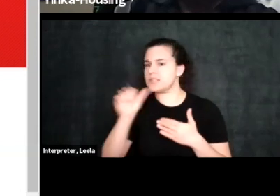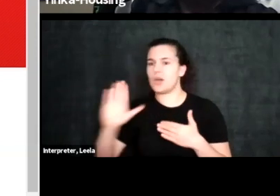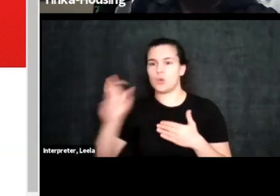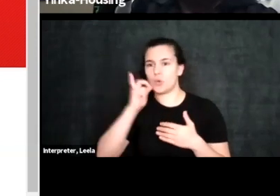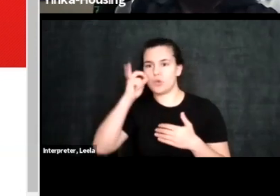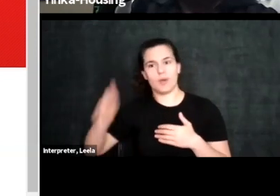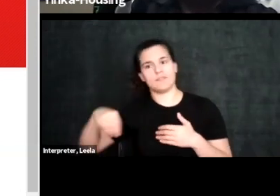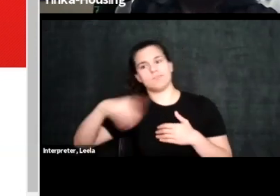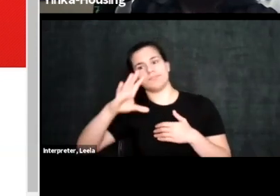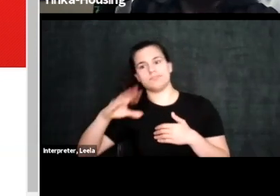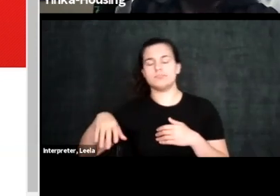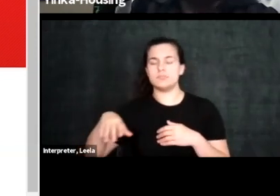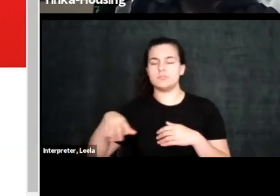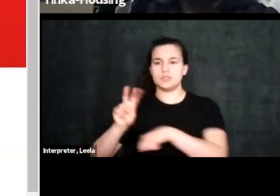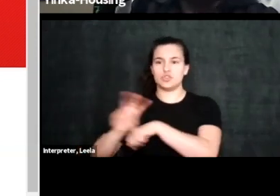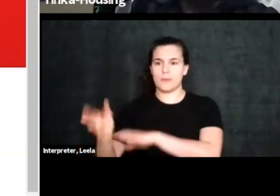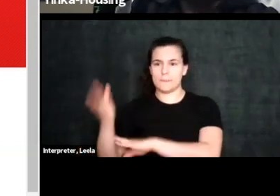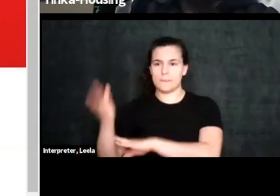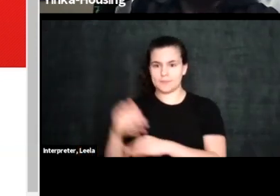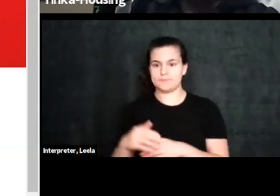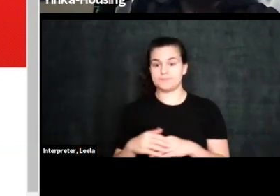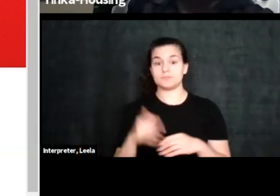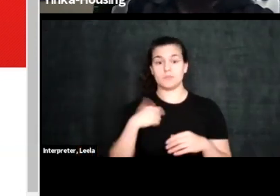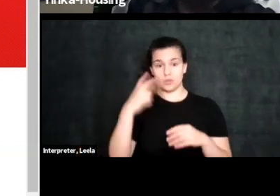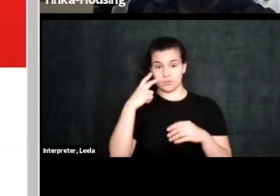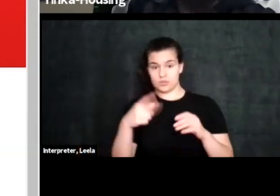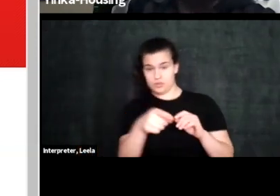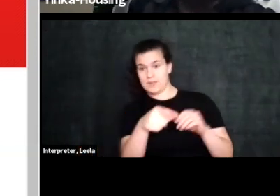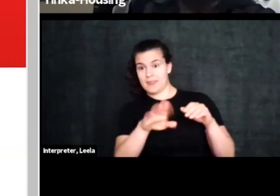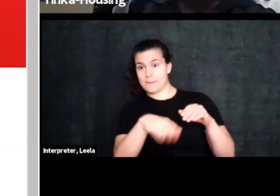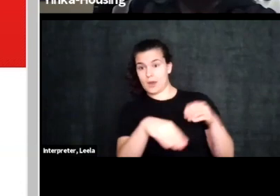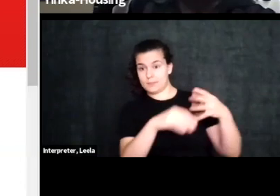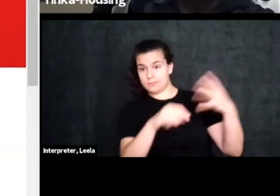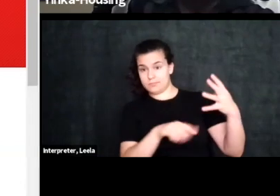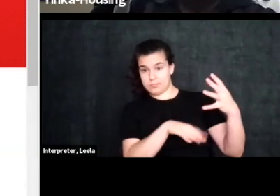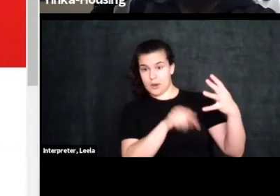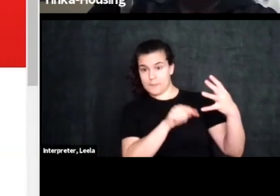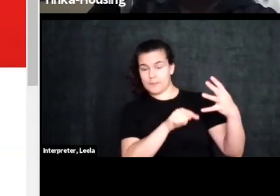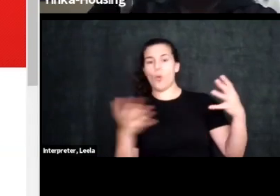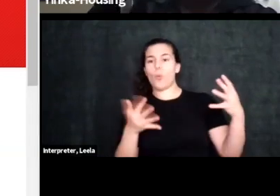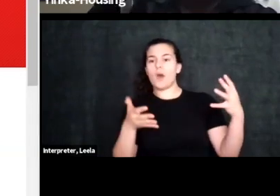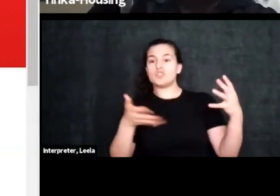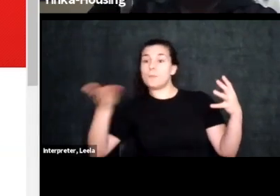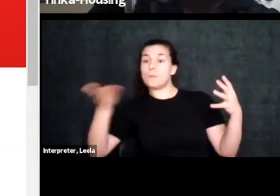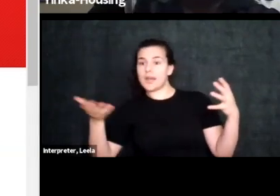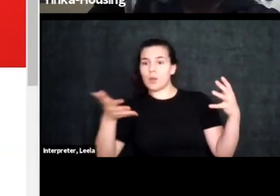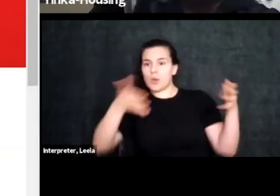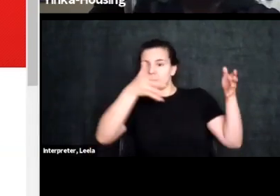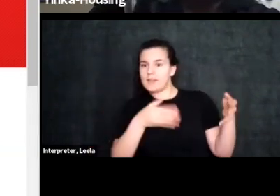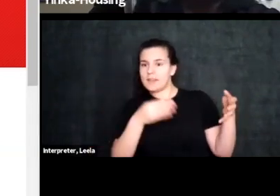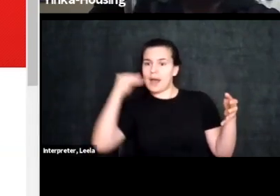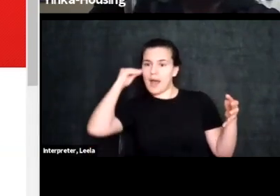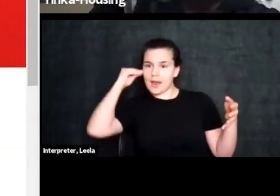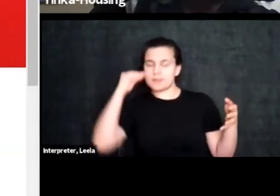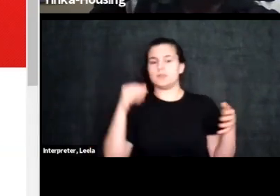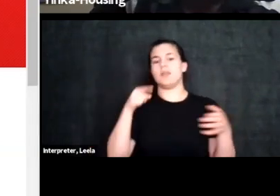move-in day, what to bring and what to leave behind. And so this gives you an idea to answer that question in full of what do you